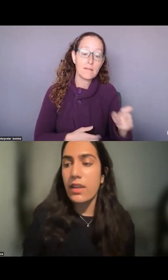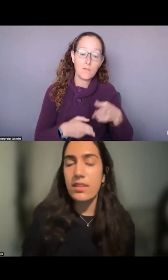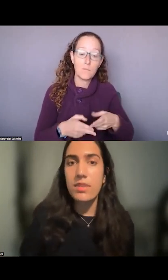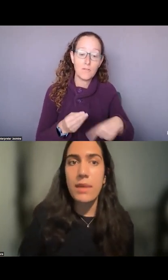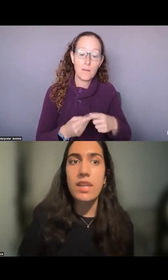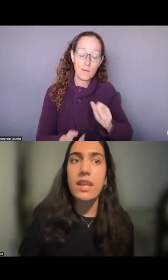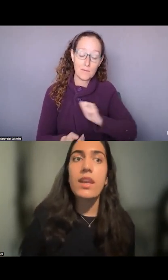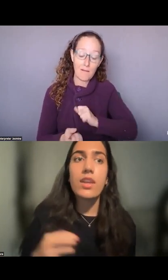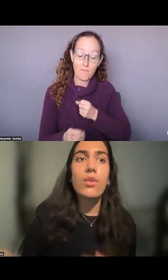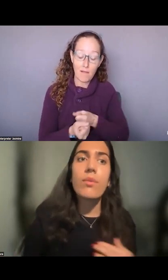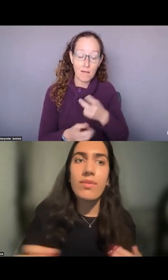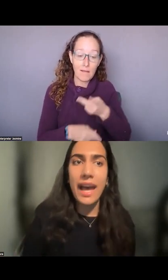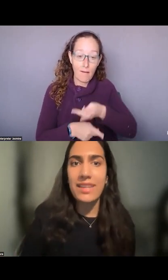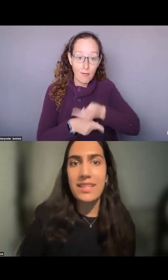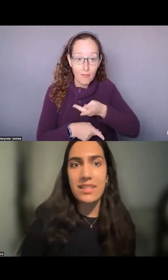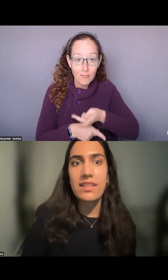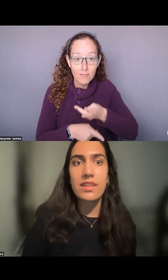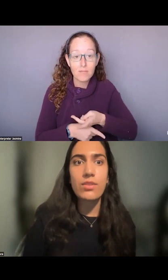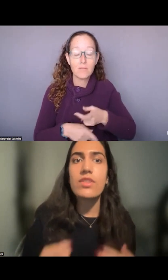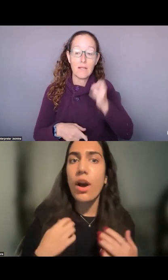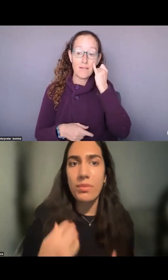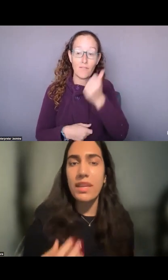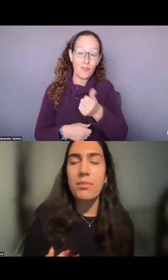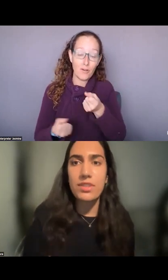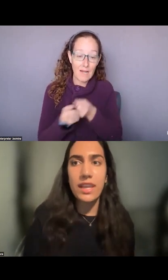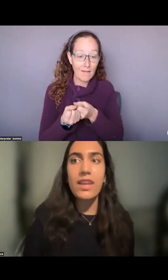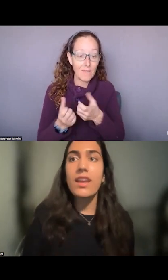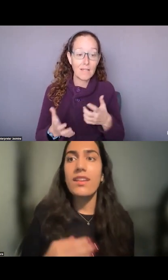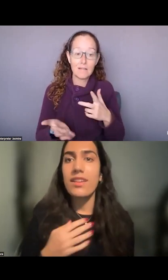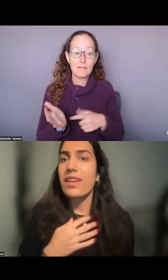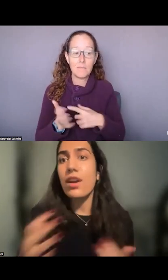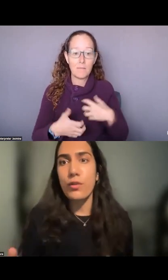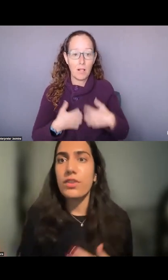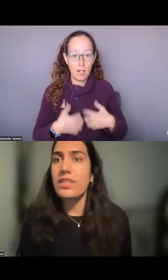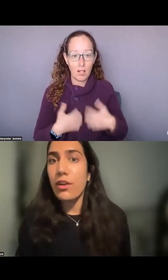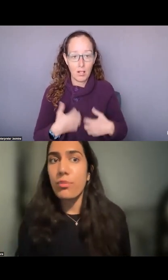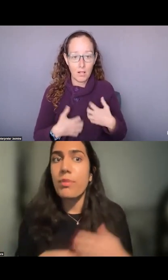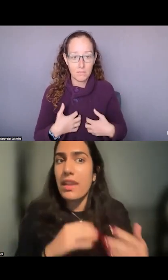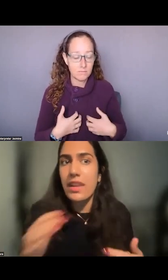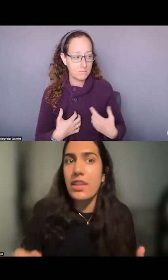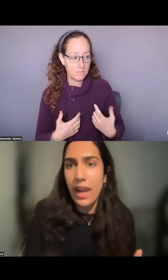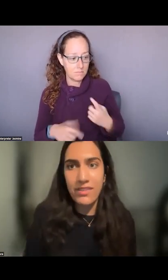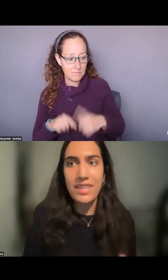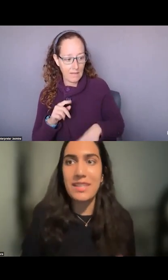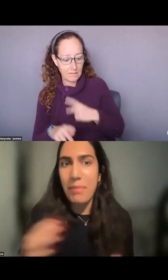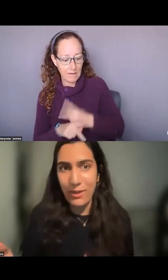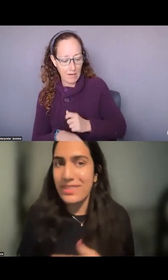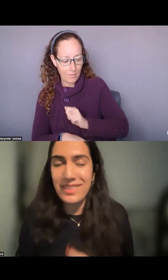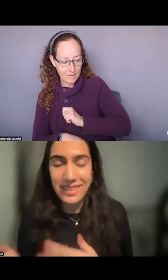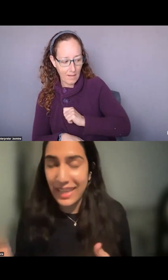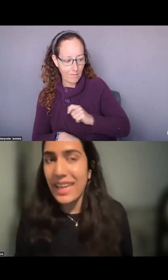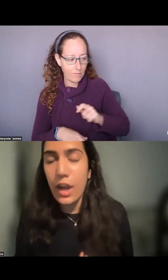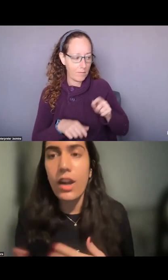advocate, sometimes that dissonance, not being able to care for yourself, even in your advocacy